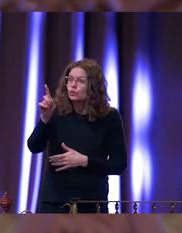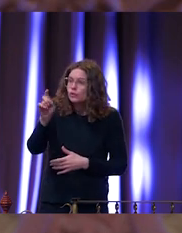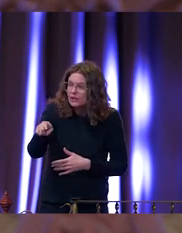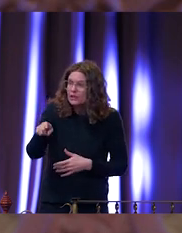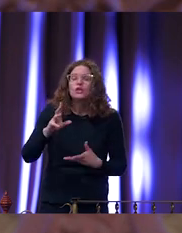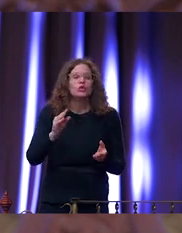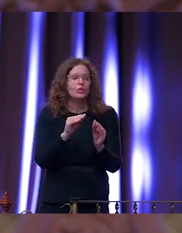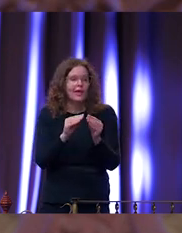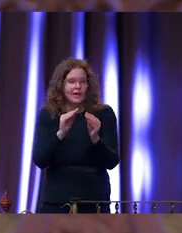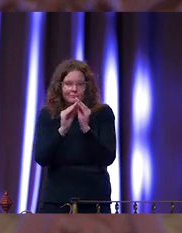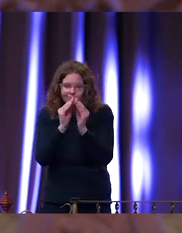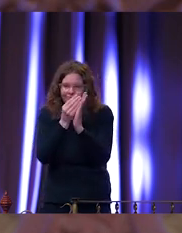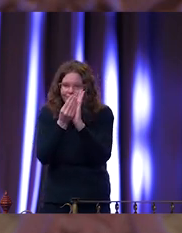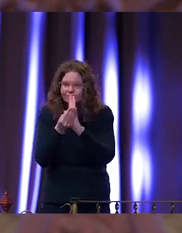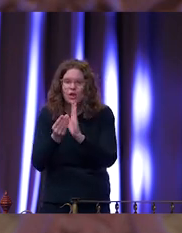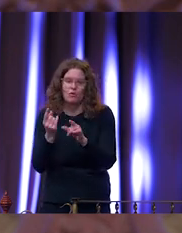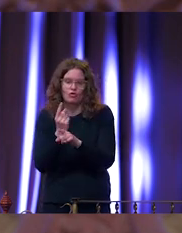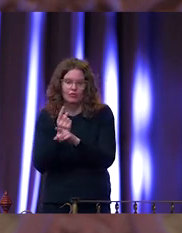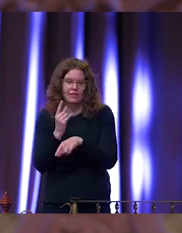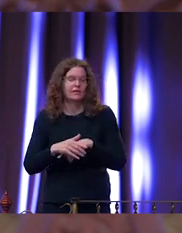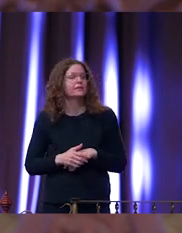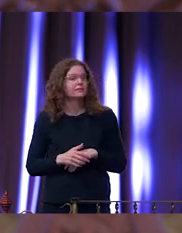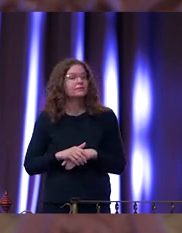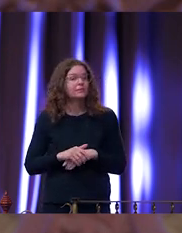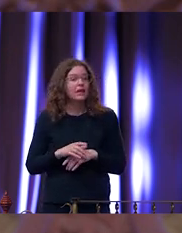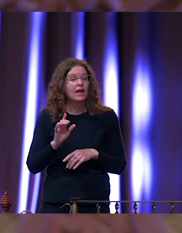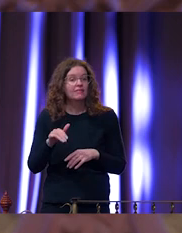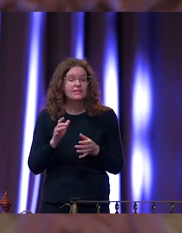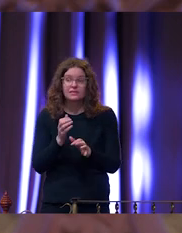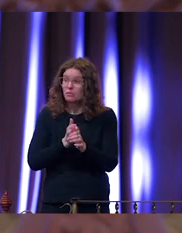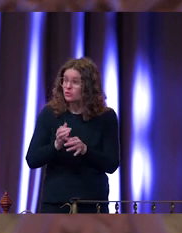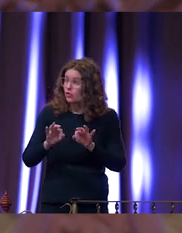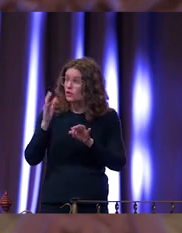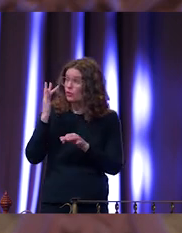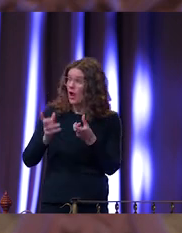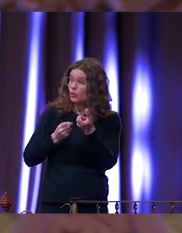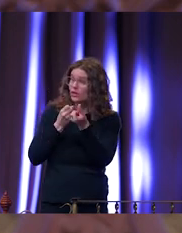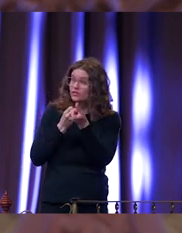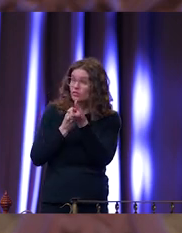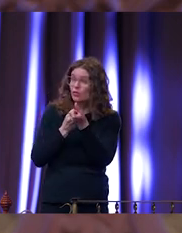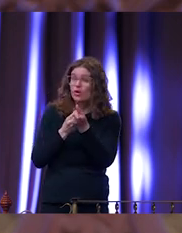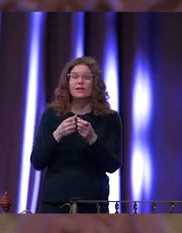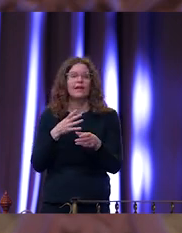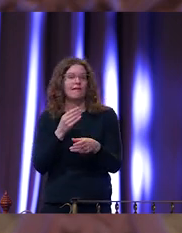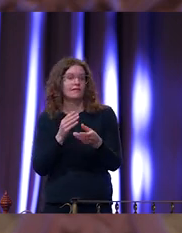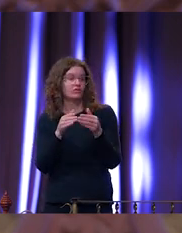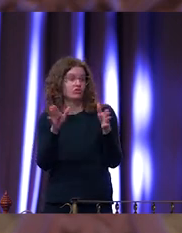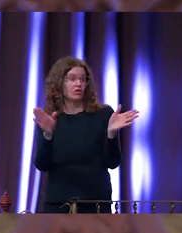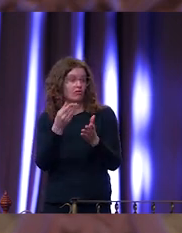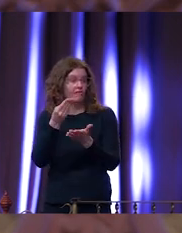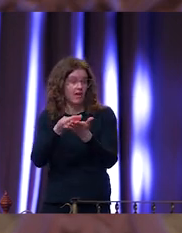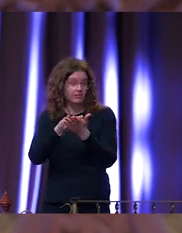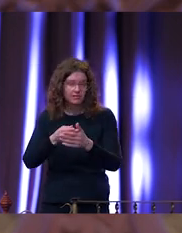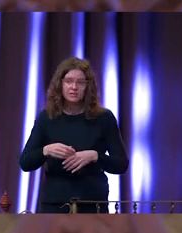think that's the other really important thing about GenOp, and why all of us up here support GenOp and advocate for it, is because we know sometimes